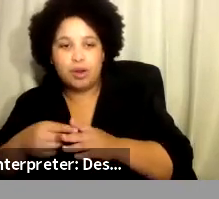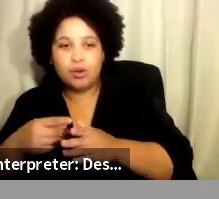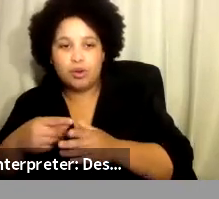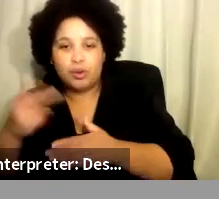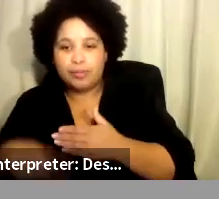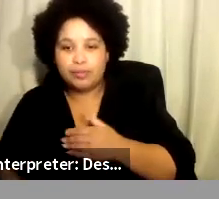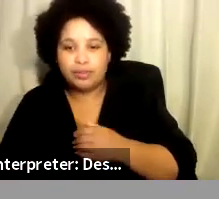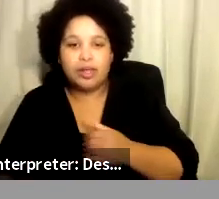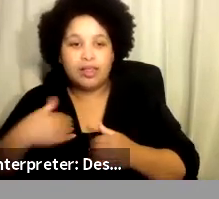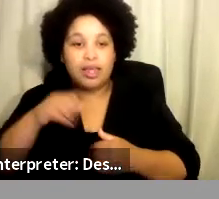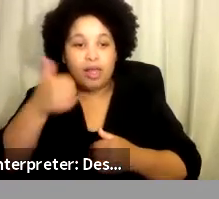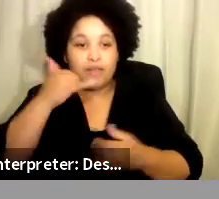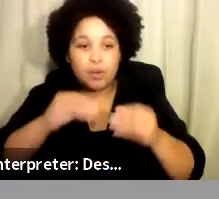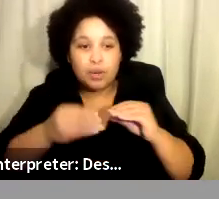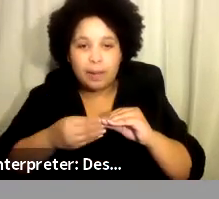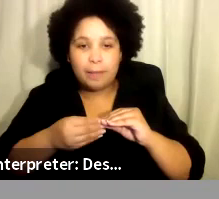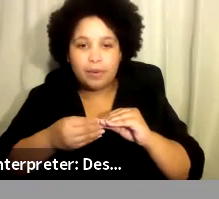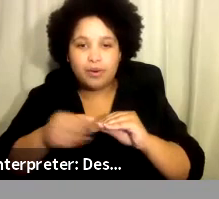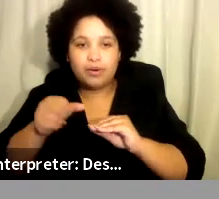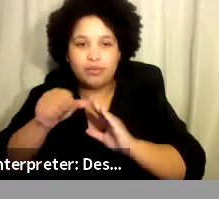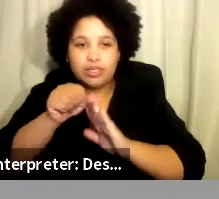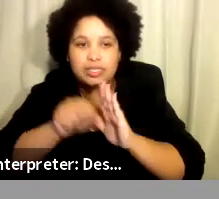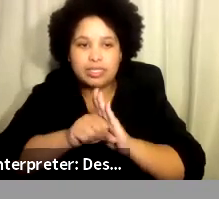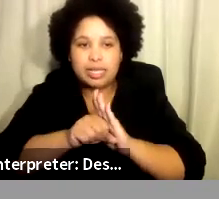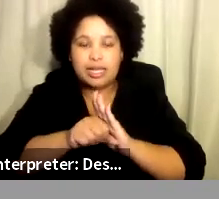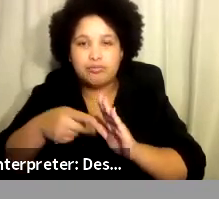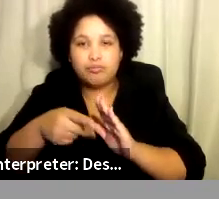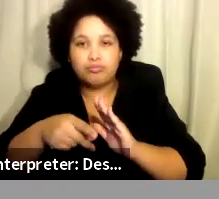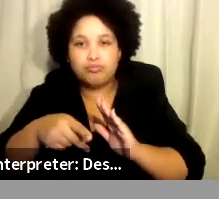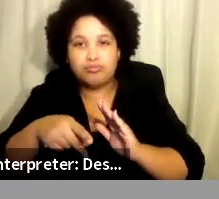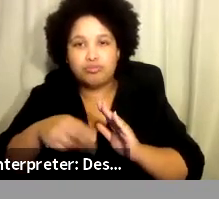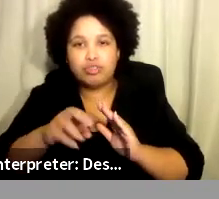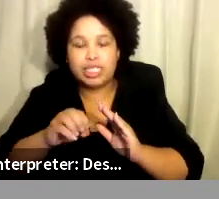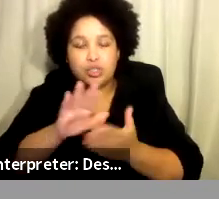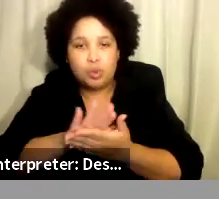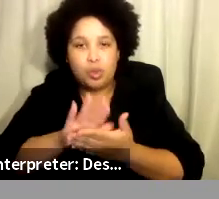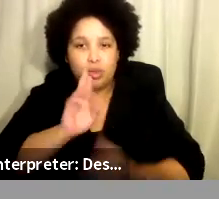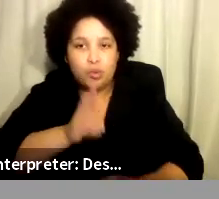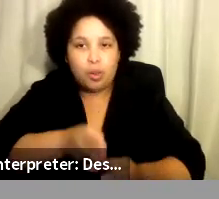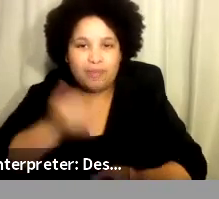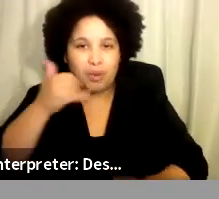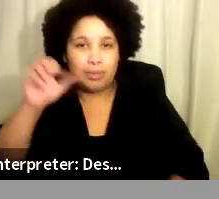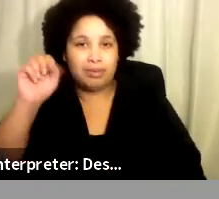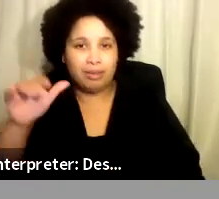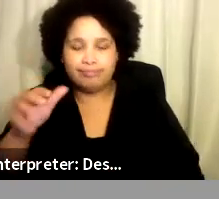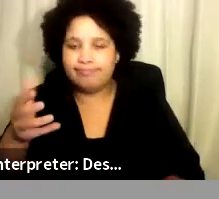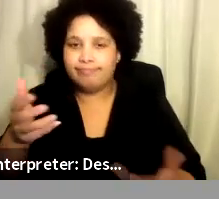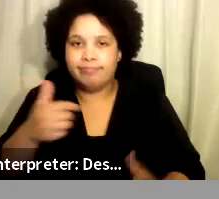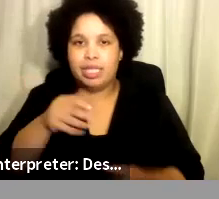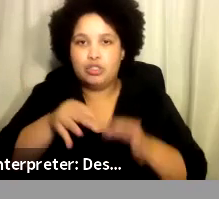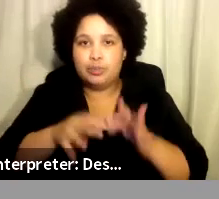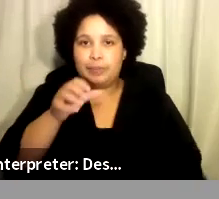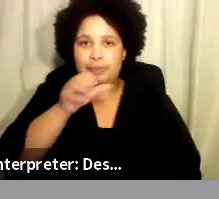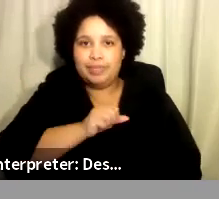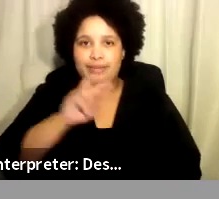916-566-1616 for our state preschool enrollment. So again, if you call us, we can give you more specifics on what it would look like